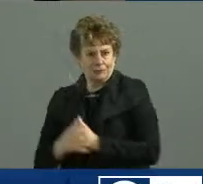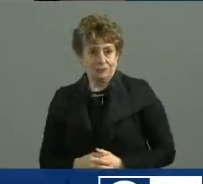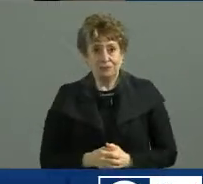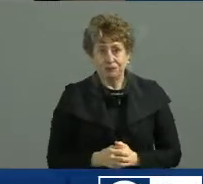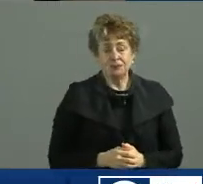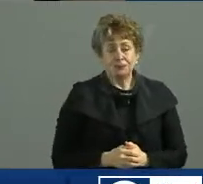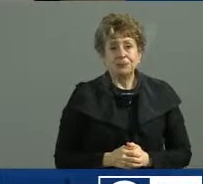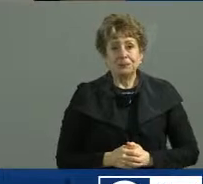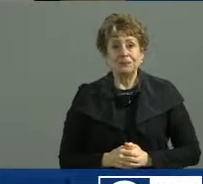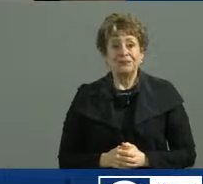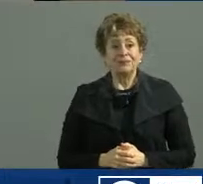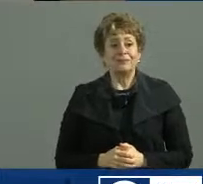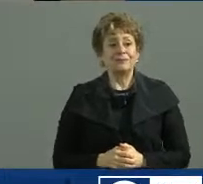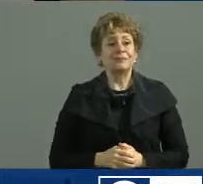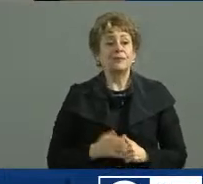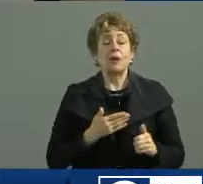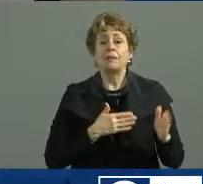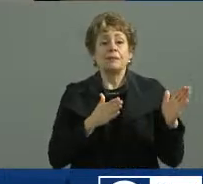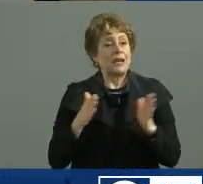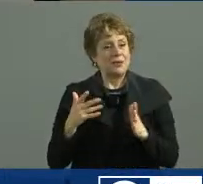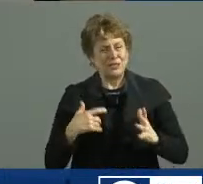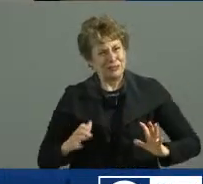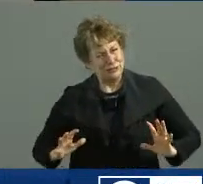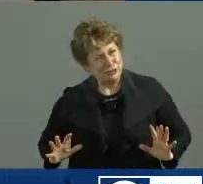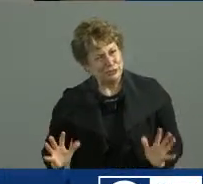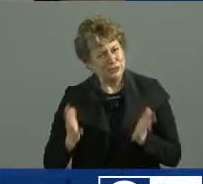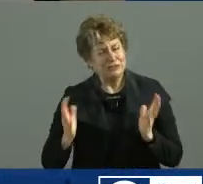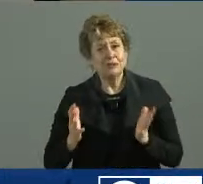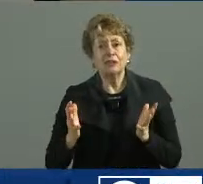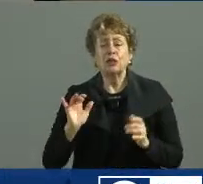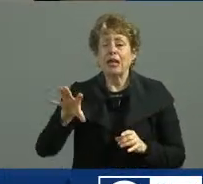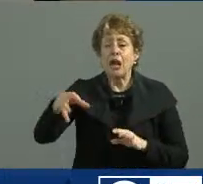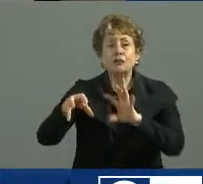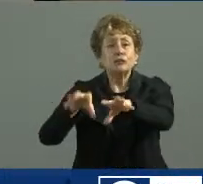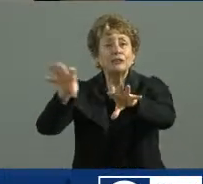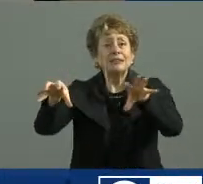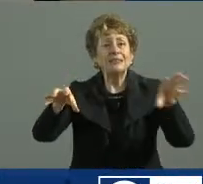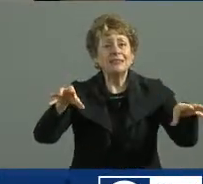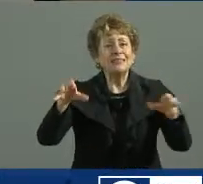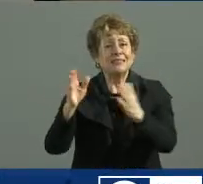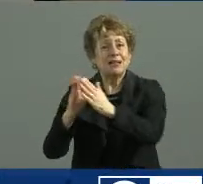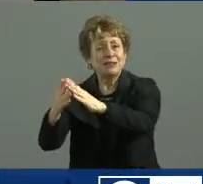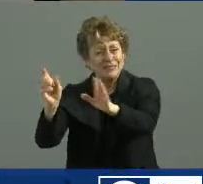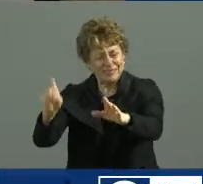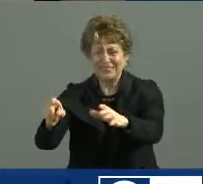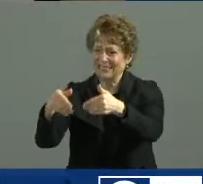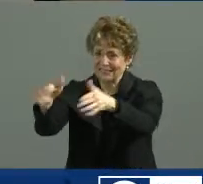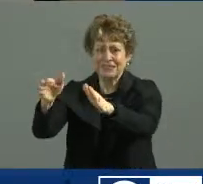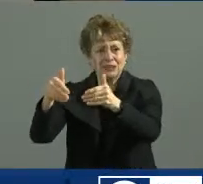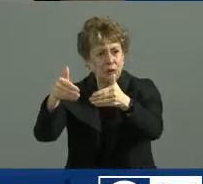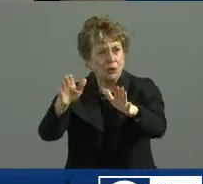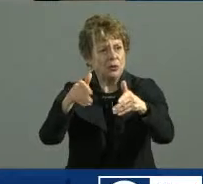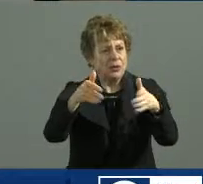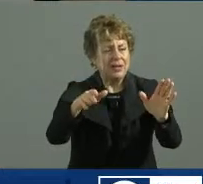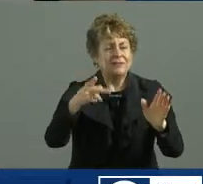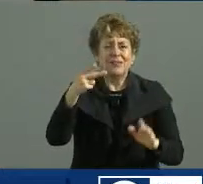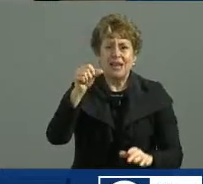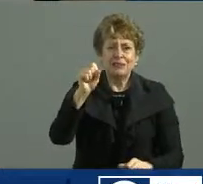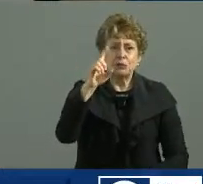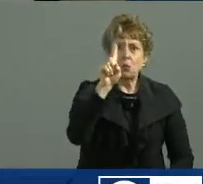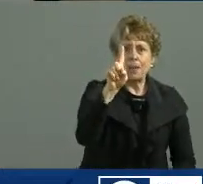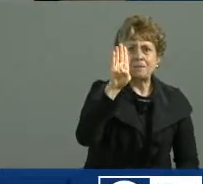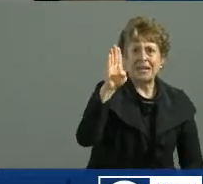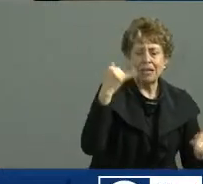So for this plan, we have urged counties to begin moving as soon as possible into phase 1B,